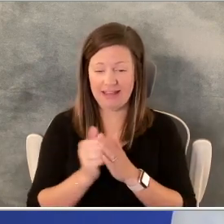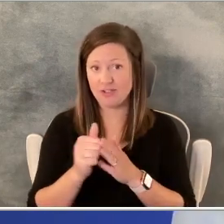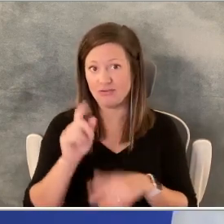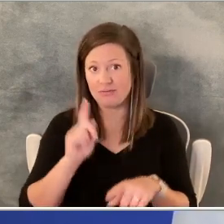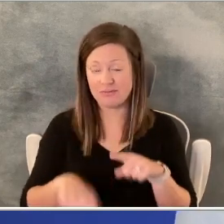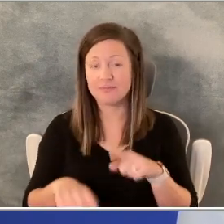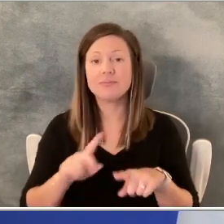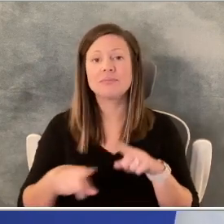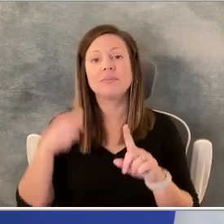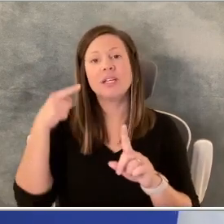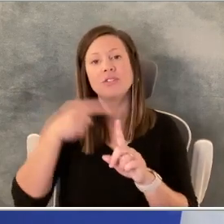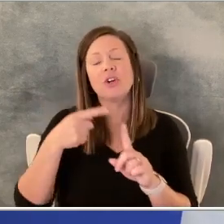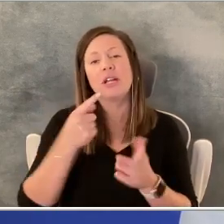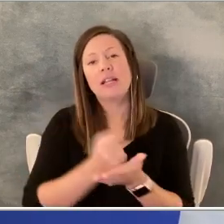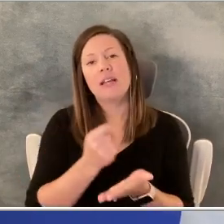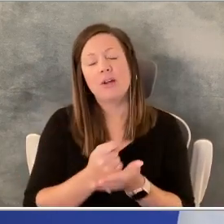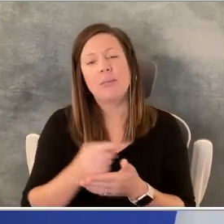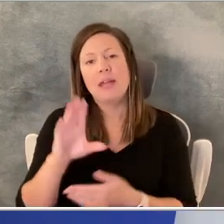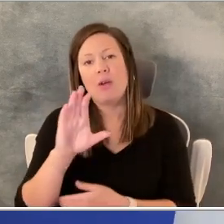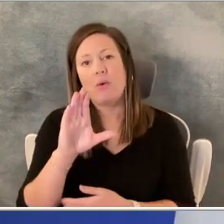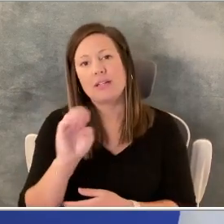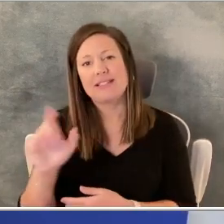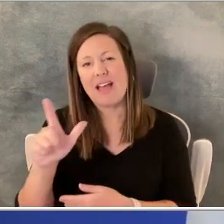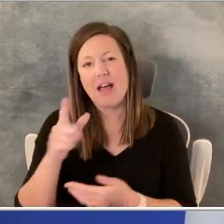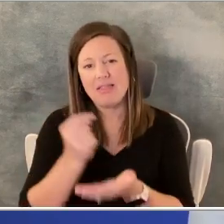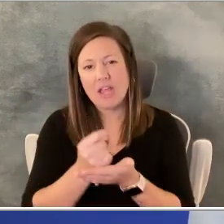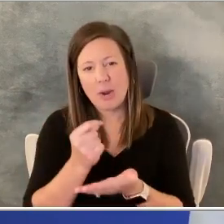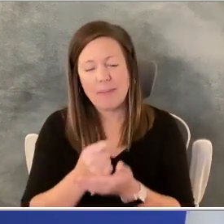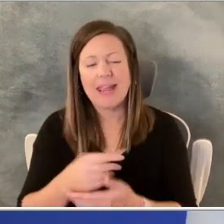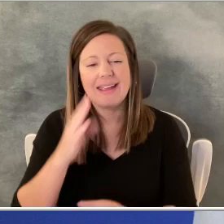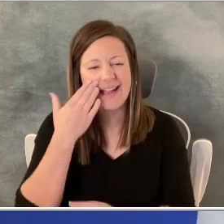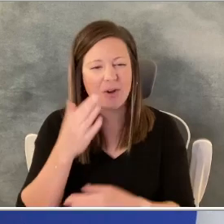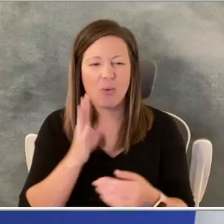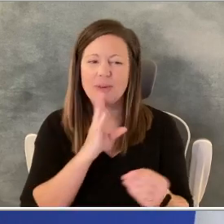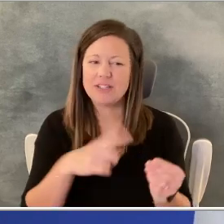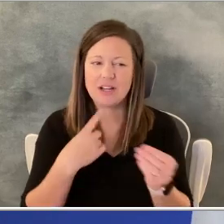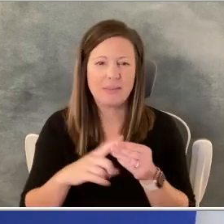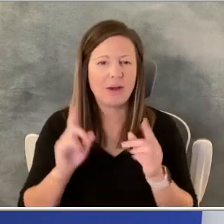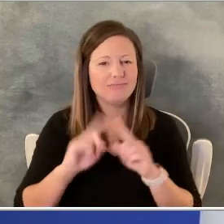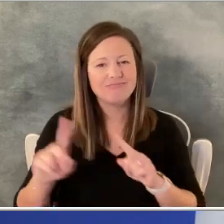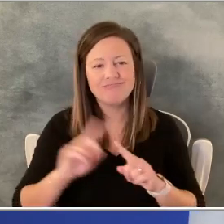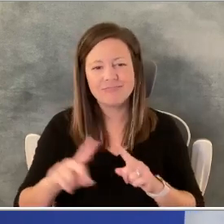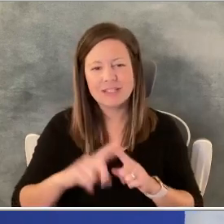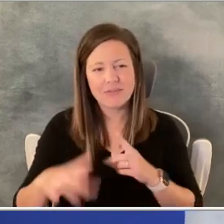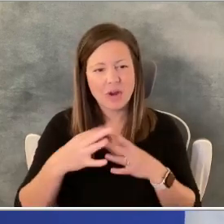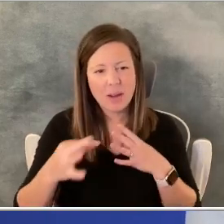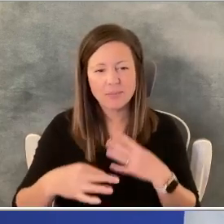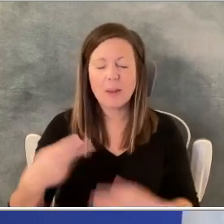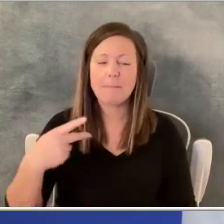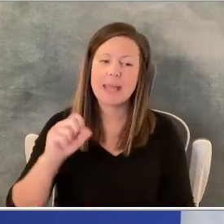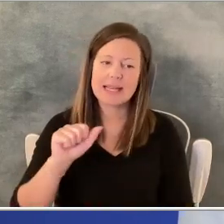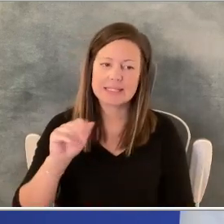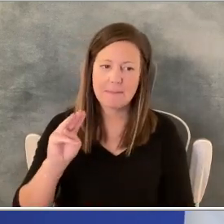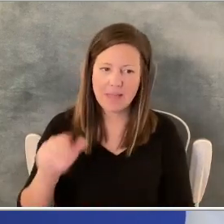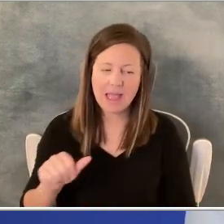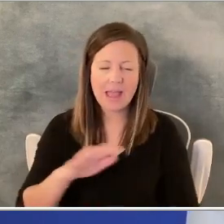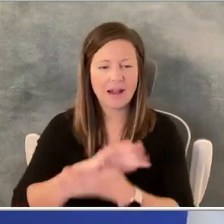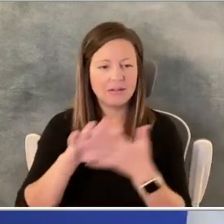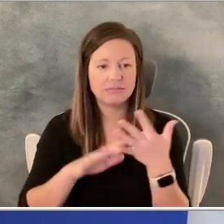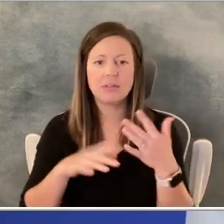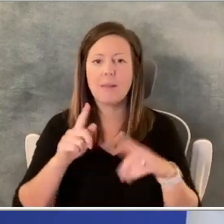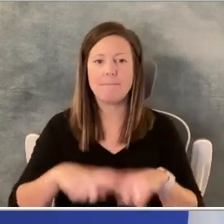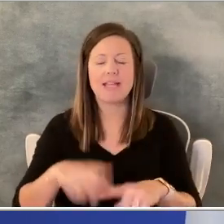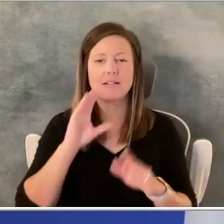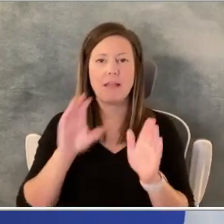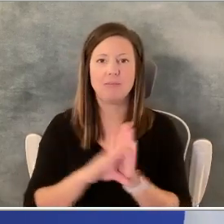therapies, cellular therapies, I know, Pluvicto, we've talked about lutetium-177, PSMA, which is based on the imaging that we showed earlier, but